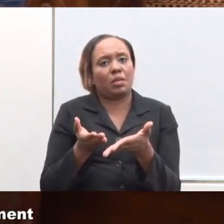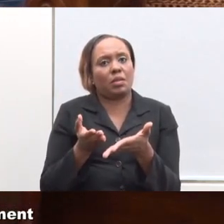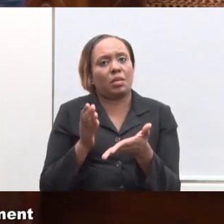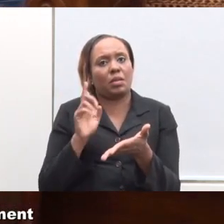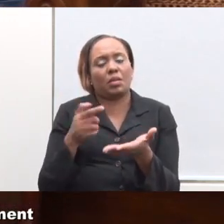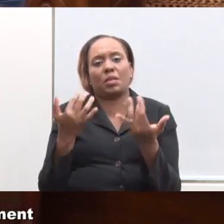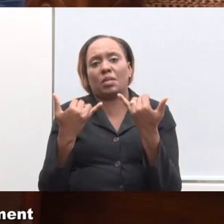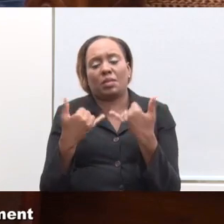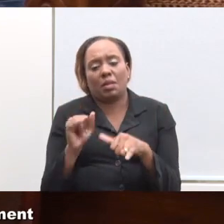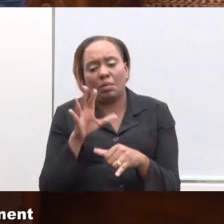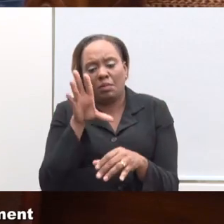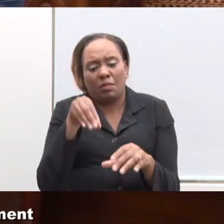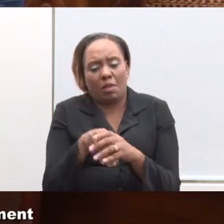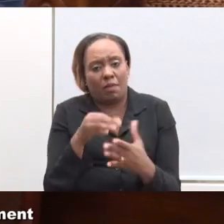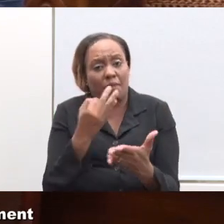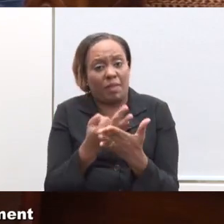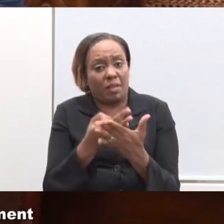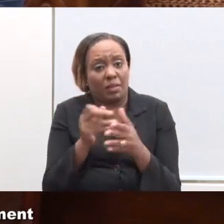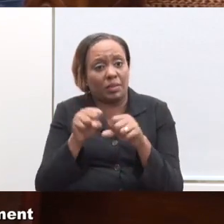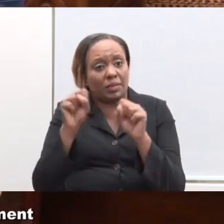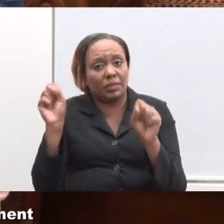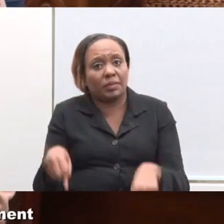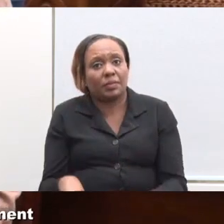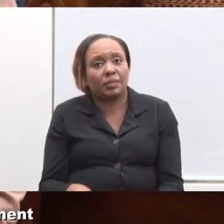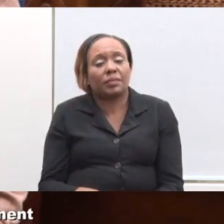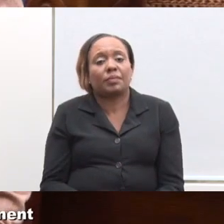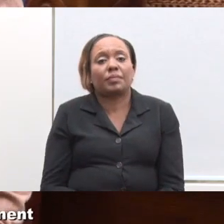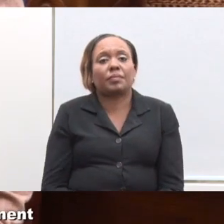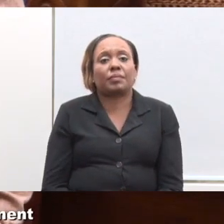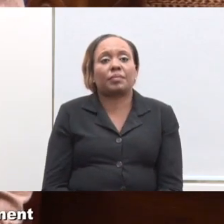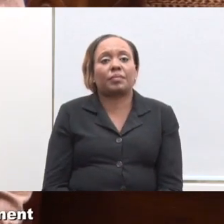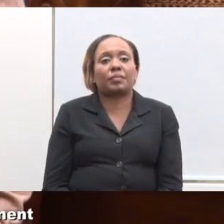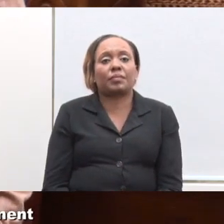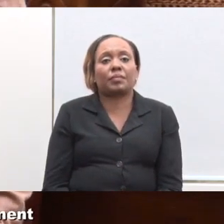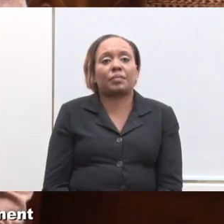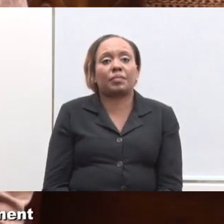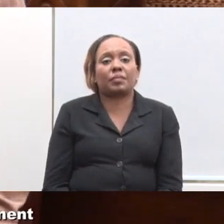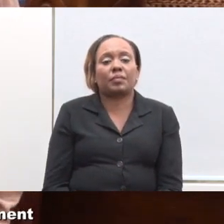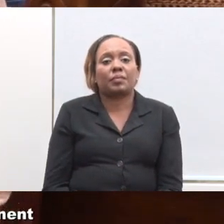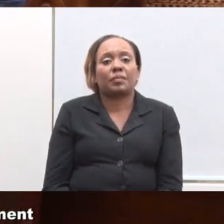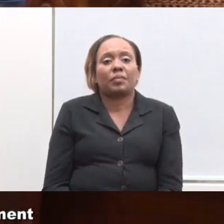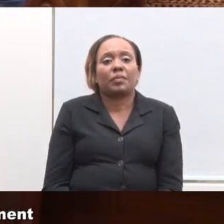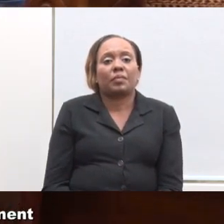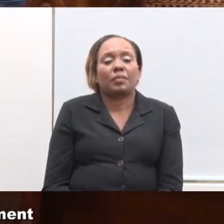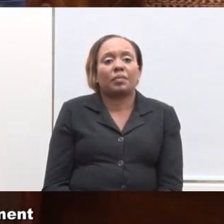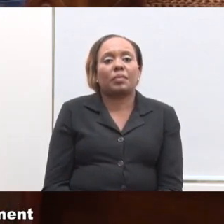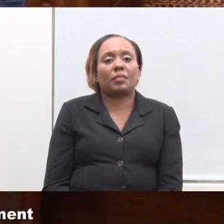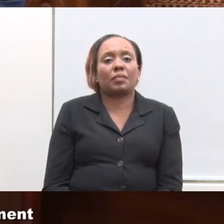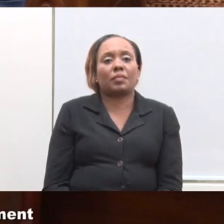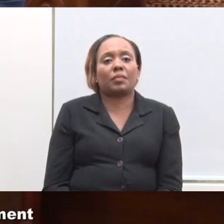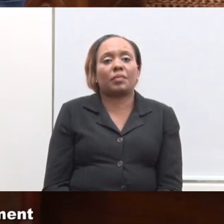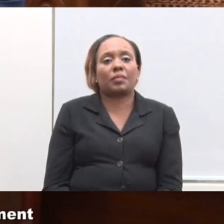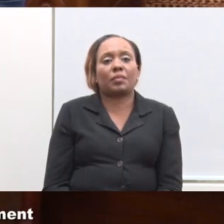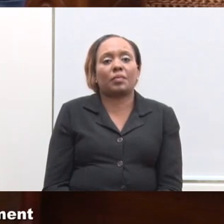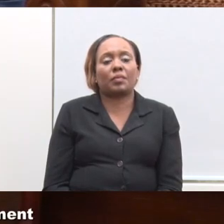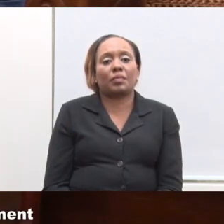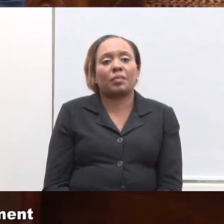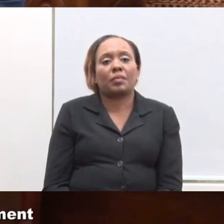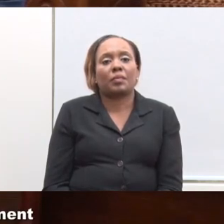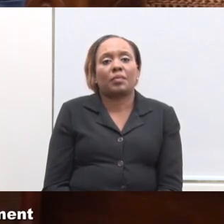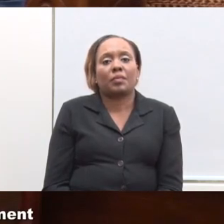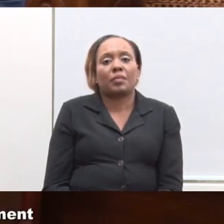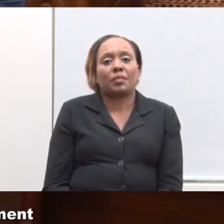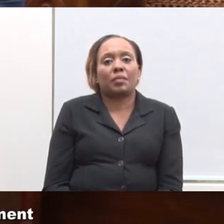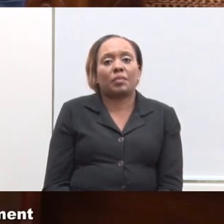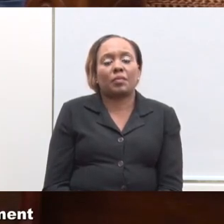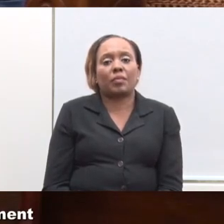financial system. And it has had that unintended consequence, as well as the deeper issue which we will have to